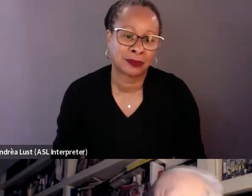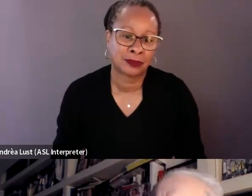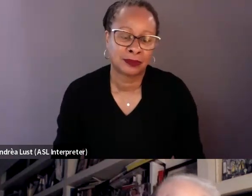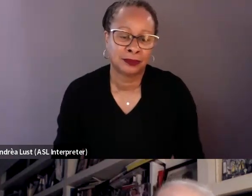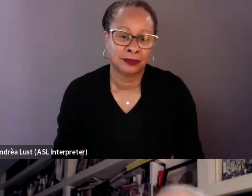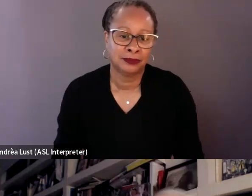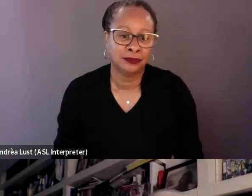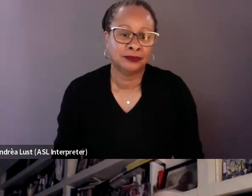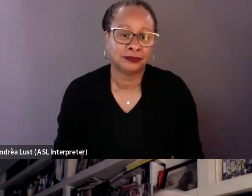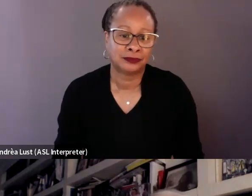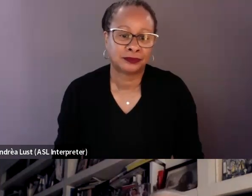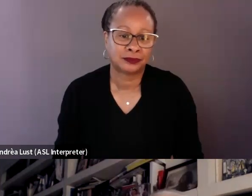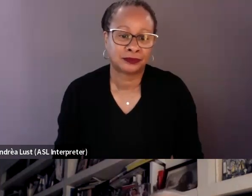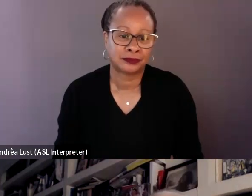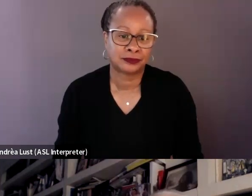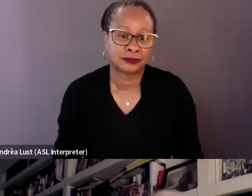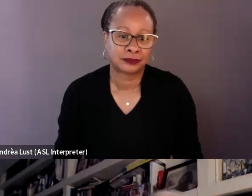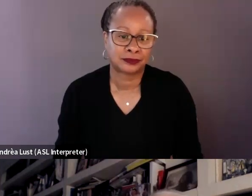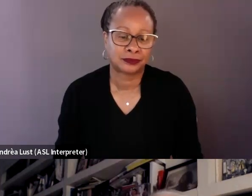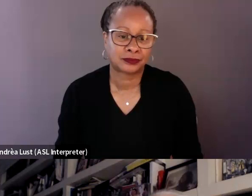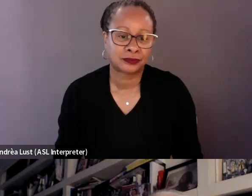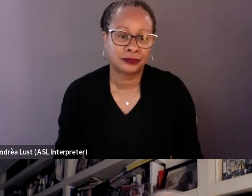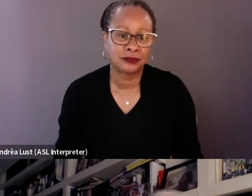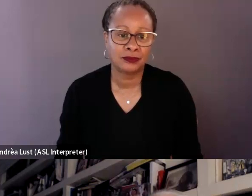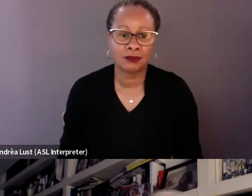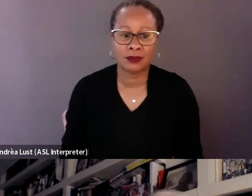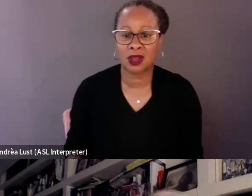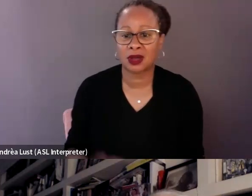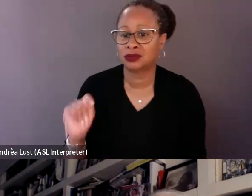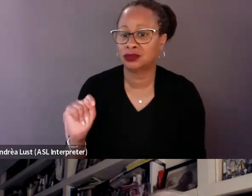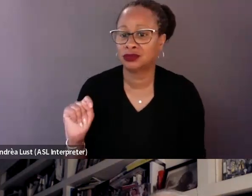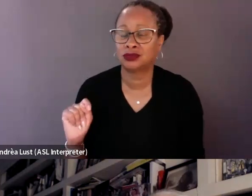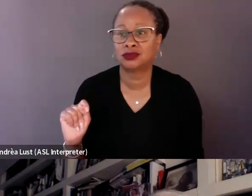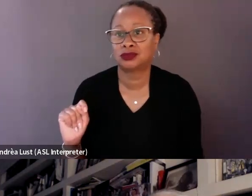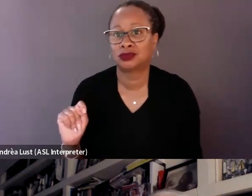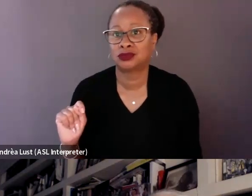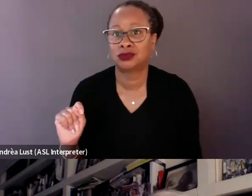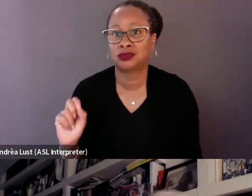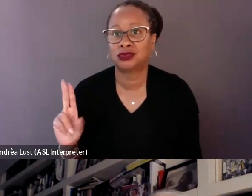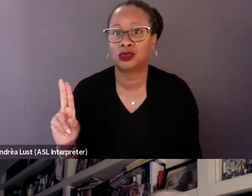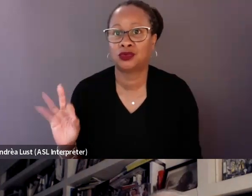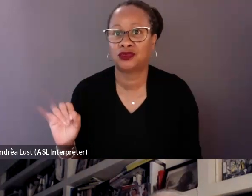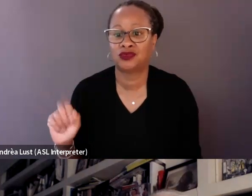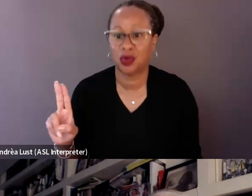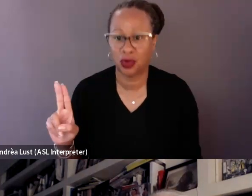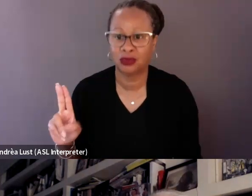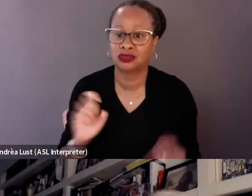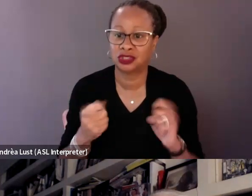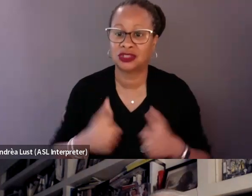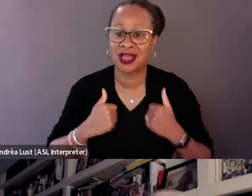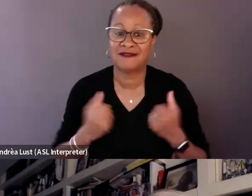Well, Truffaut changed the life of many people, and I hope this movie changed